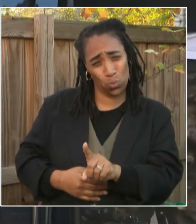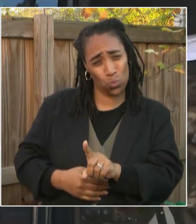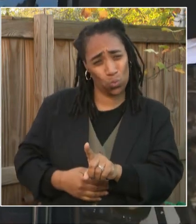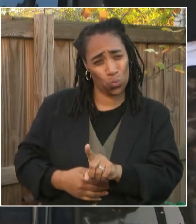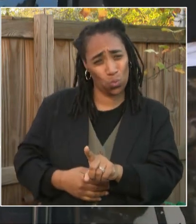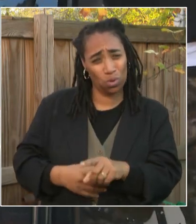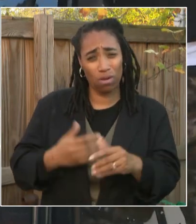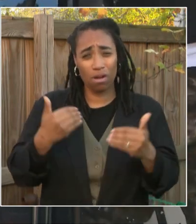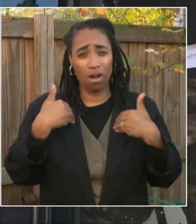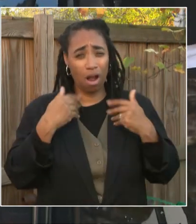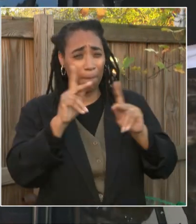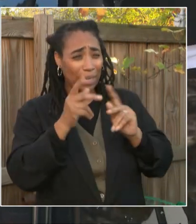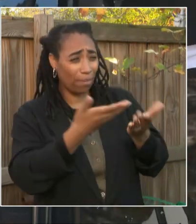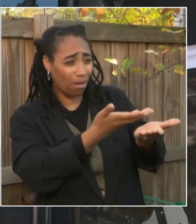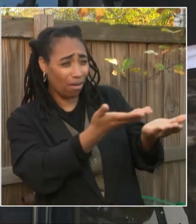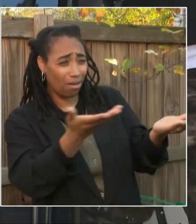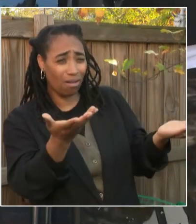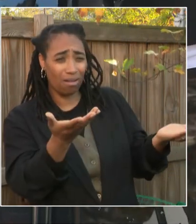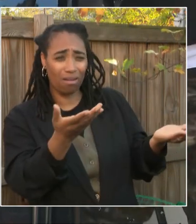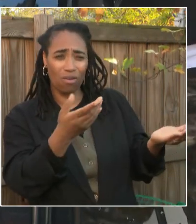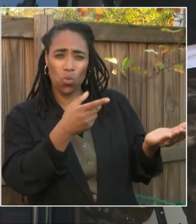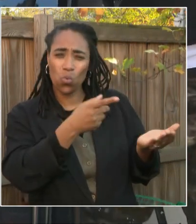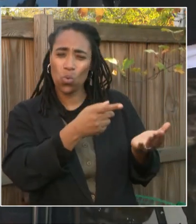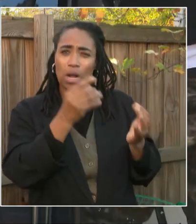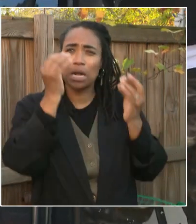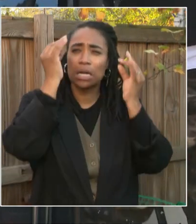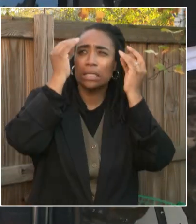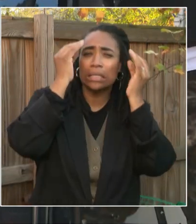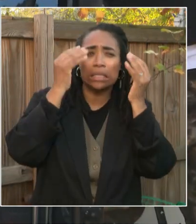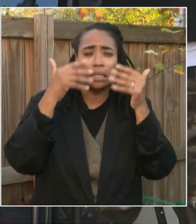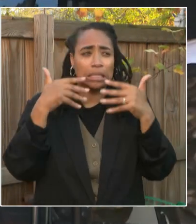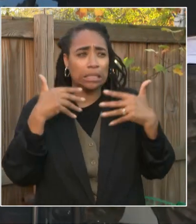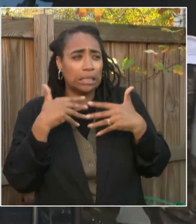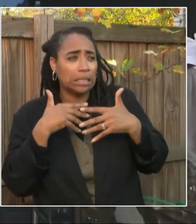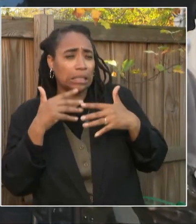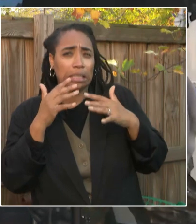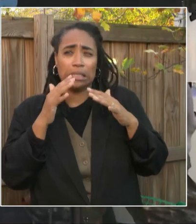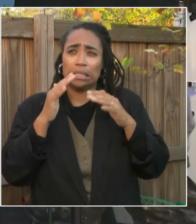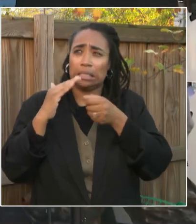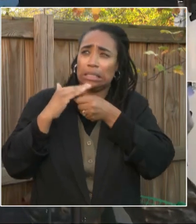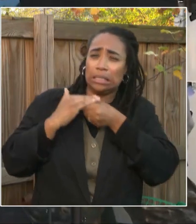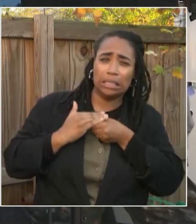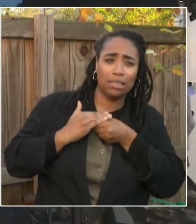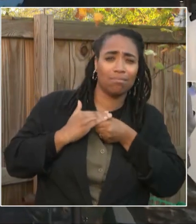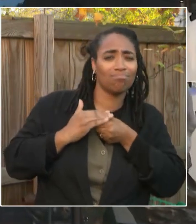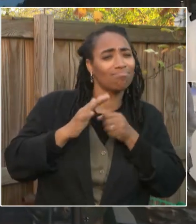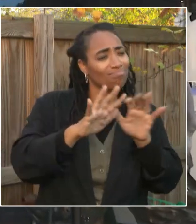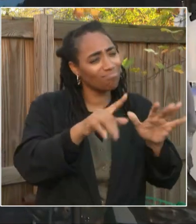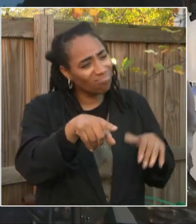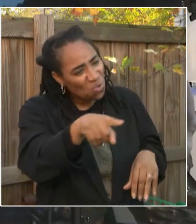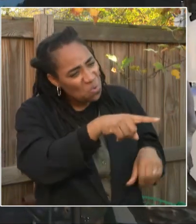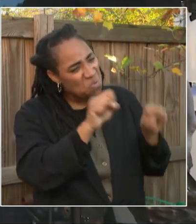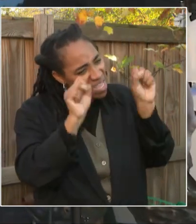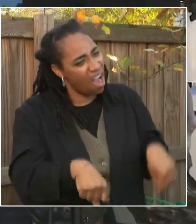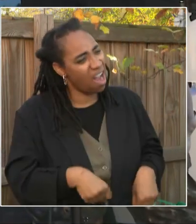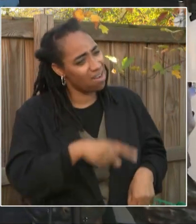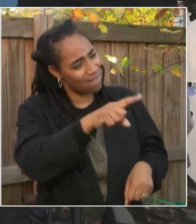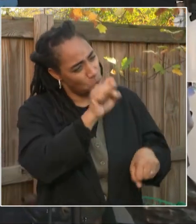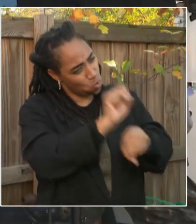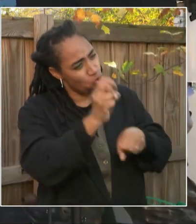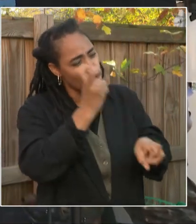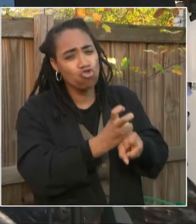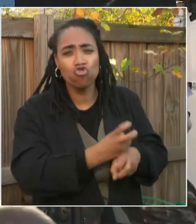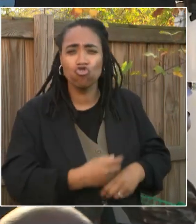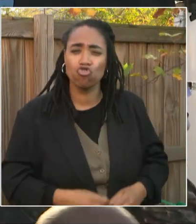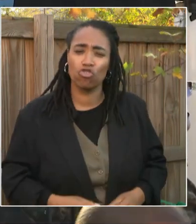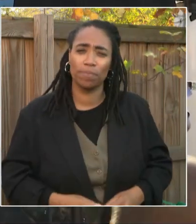odds are stacked against them, know anything is possible with hard work and the support of a community like this one. And to the